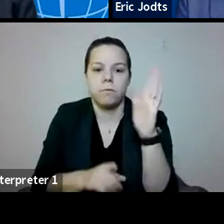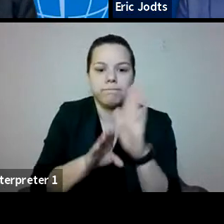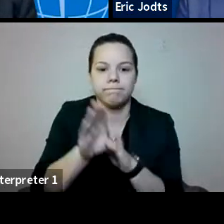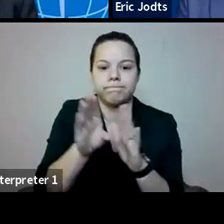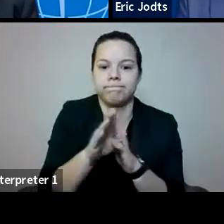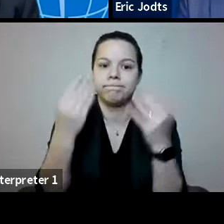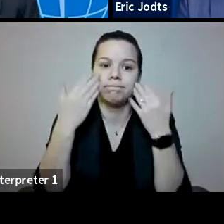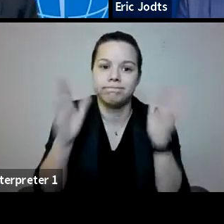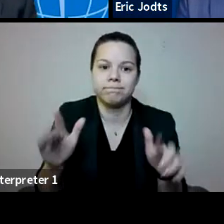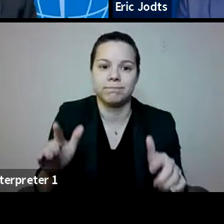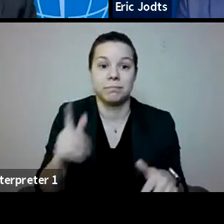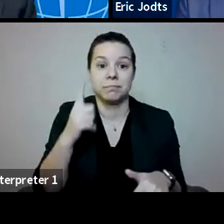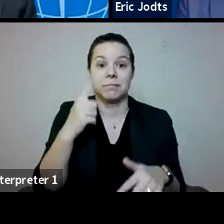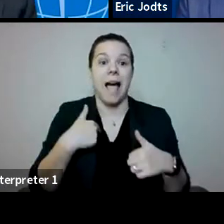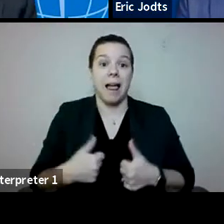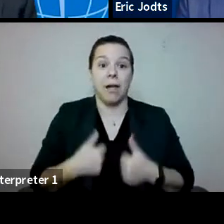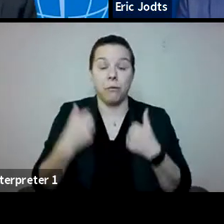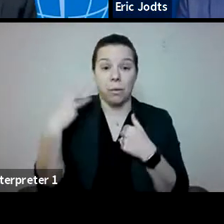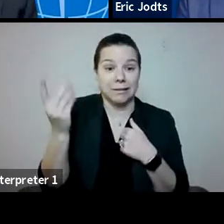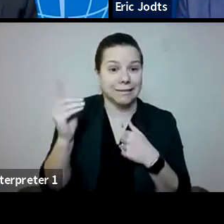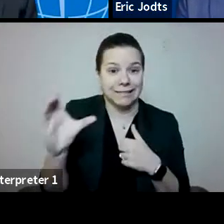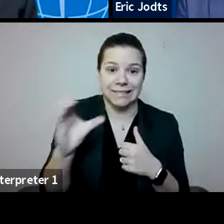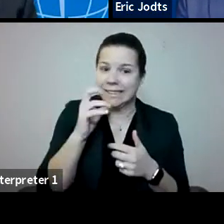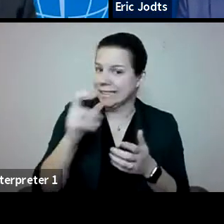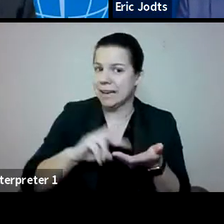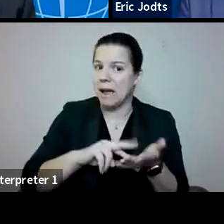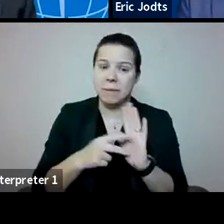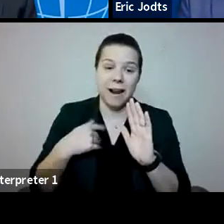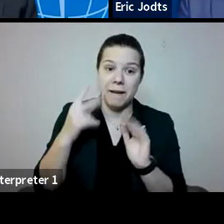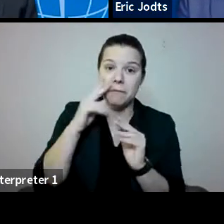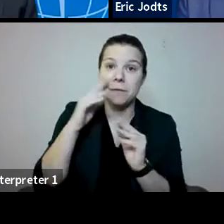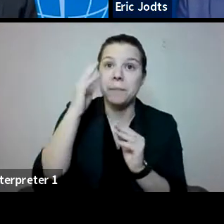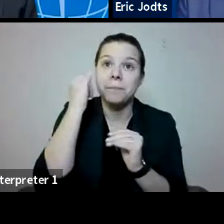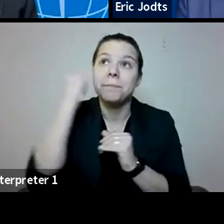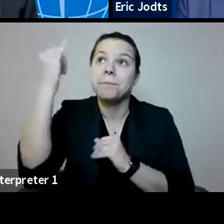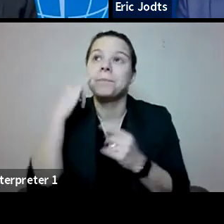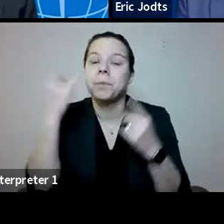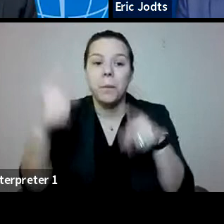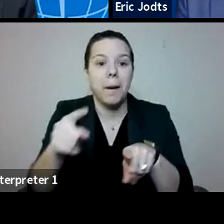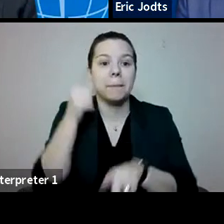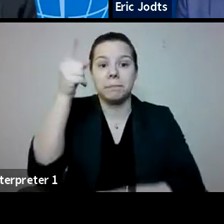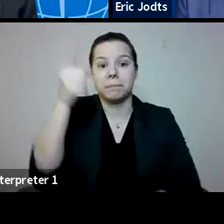Just because I live in Washington doesn't give me great insight into what happens up on the Hill.